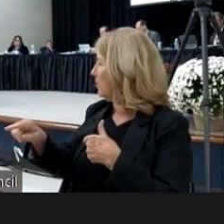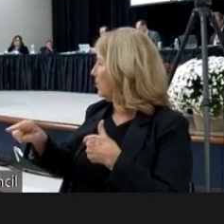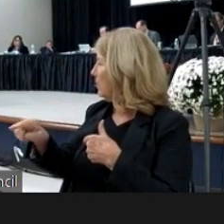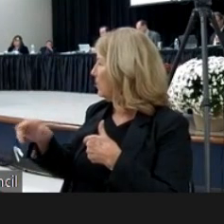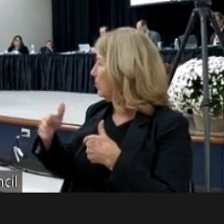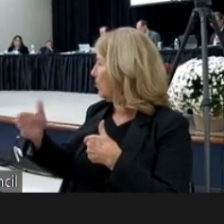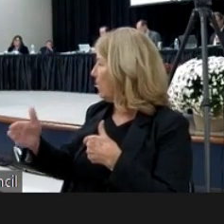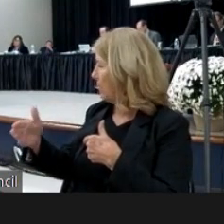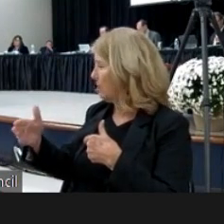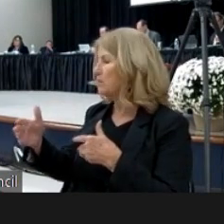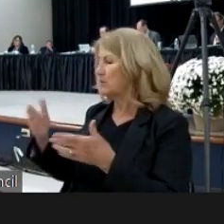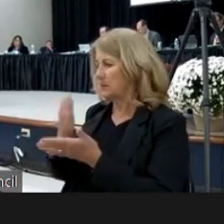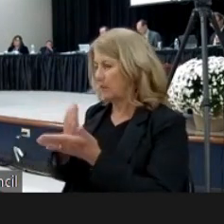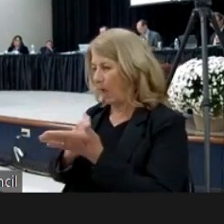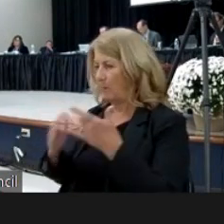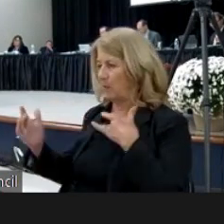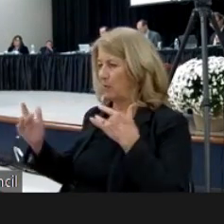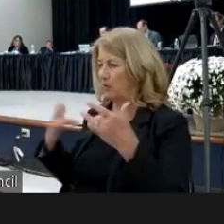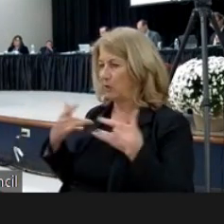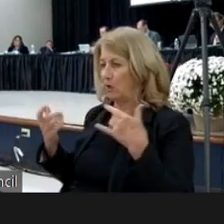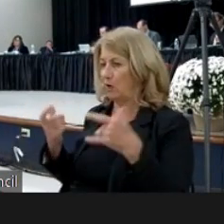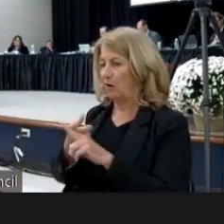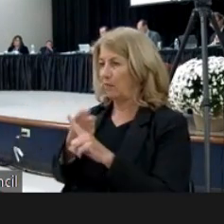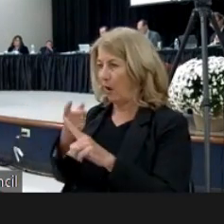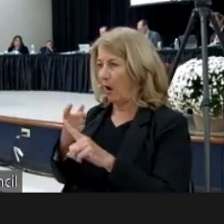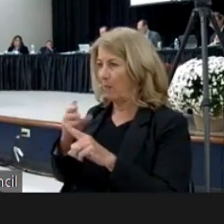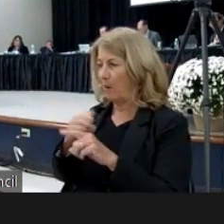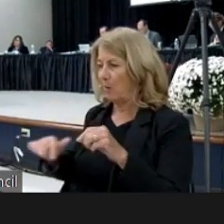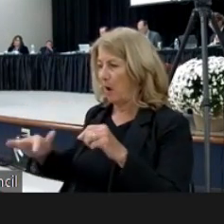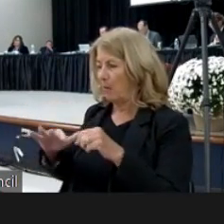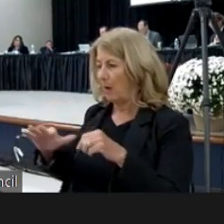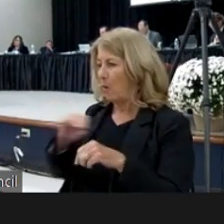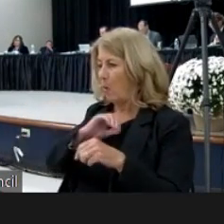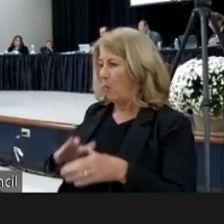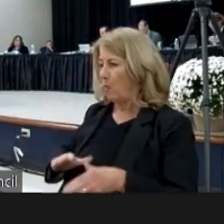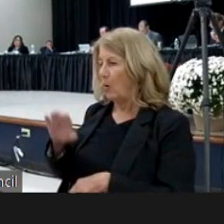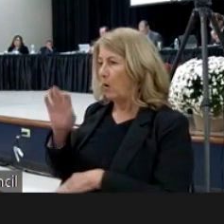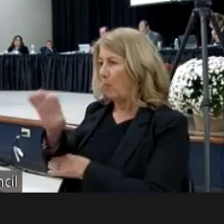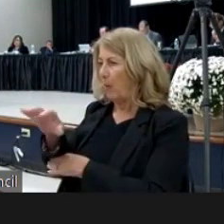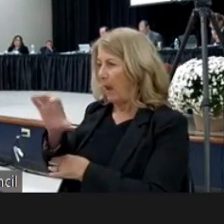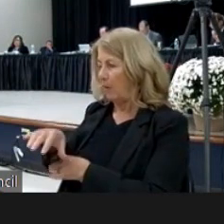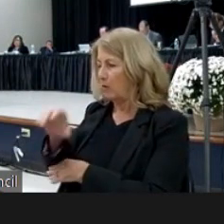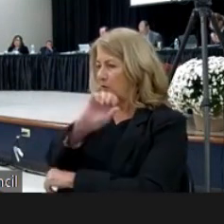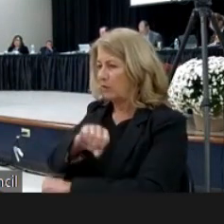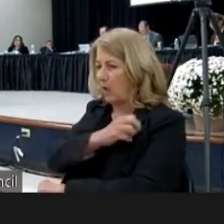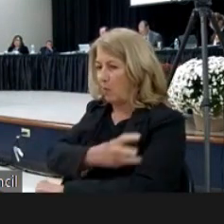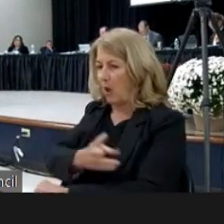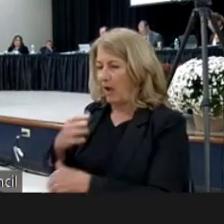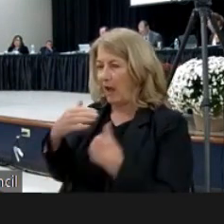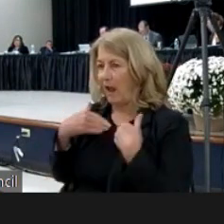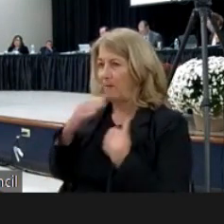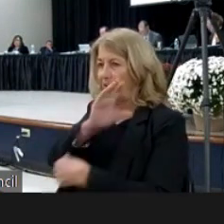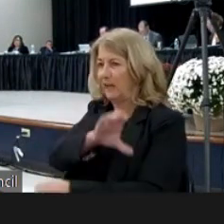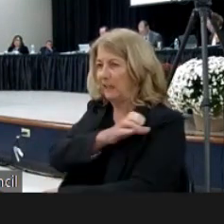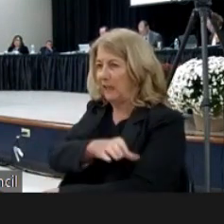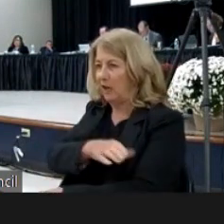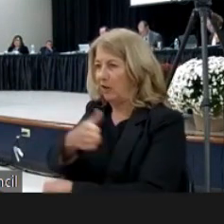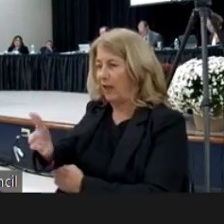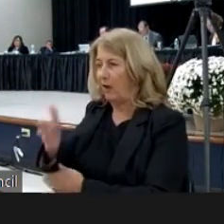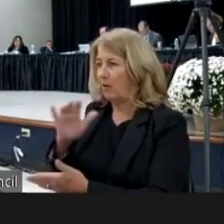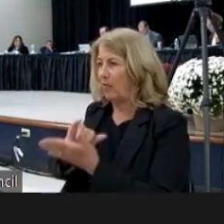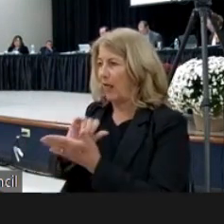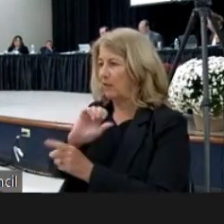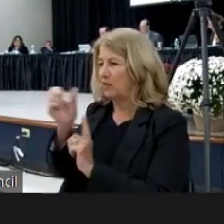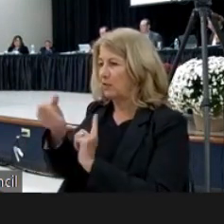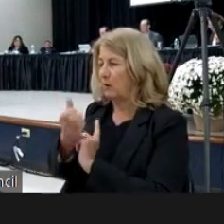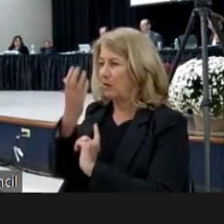some concern from the adjacent property owner, Baylor Scott and White, who has a clinic there. And so this case was actually continued at